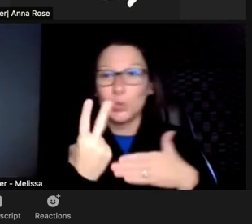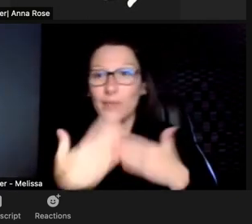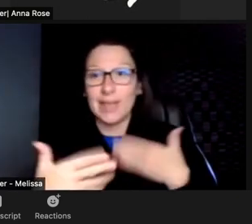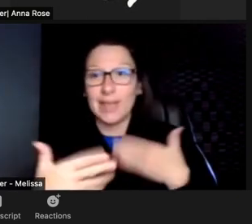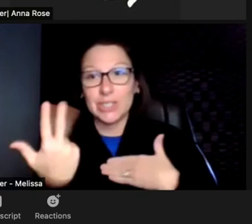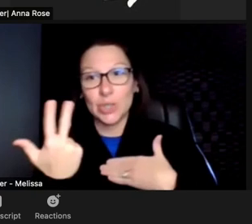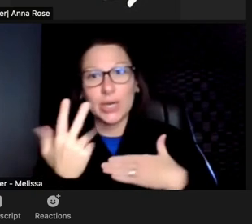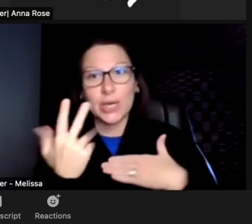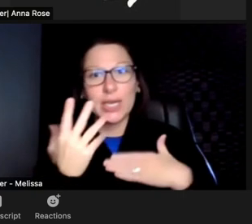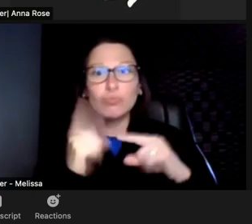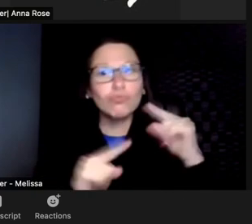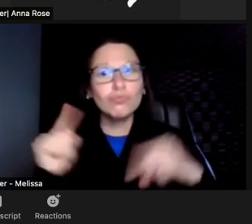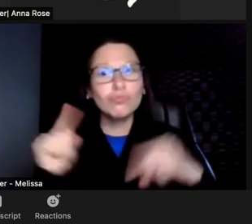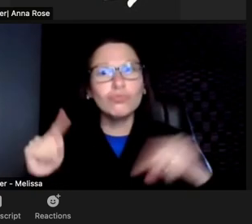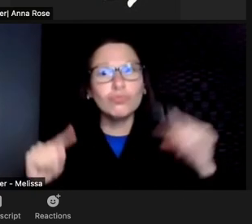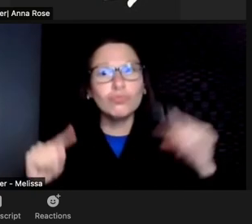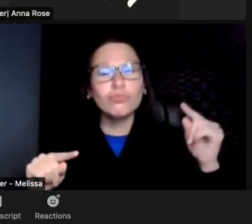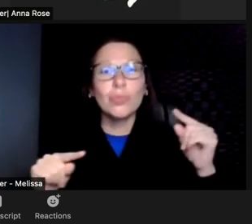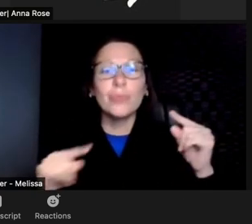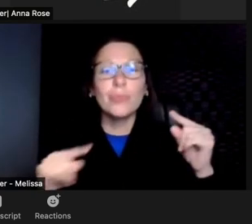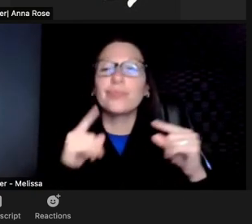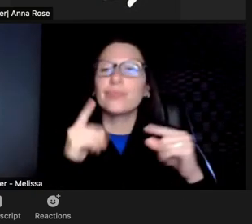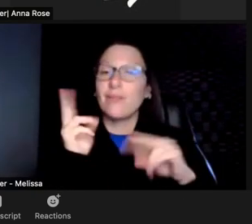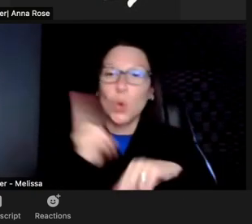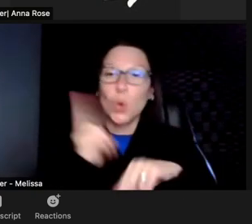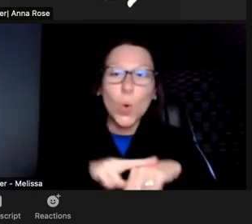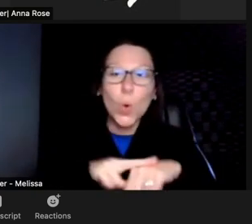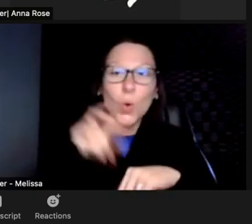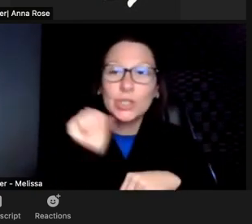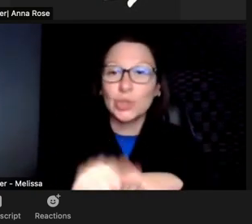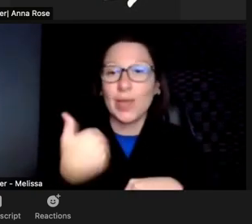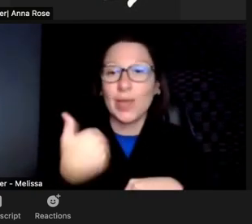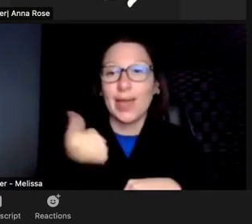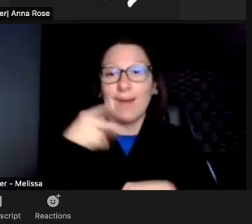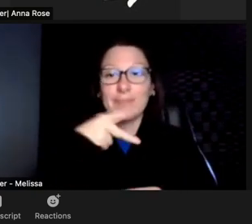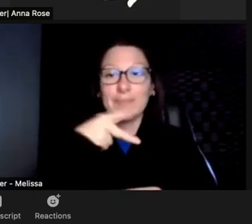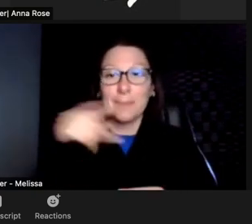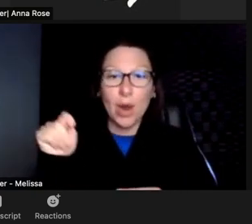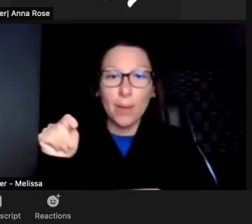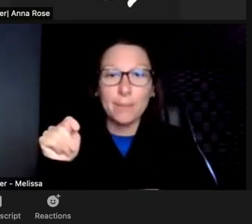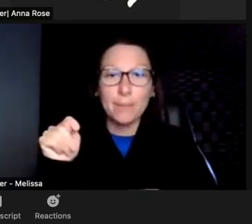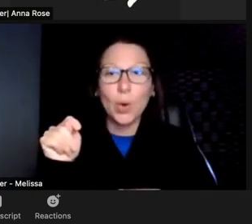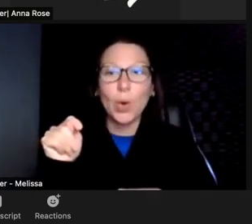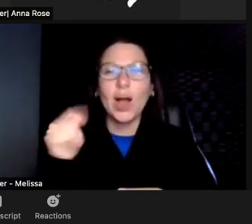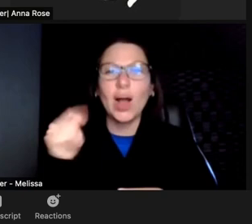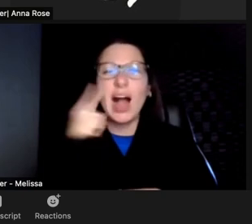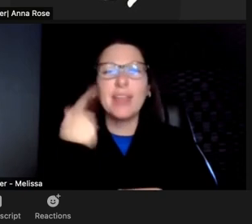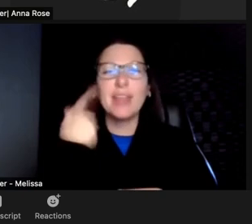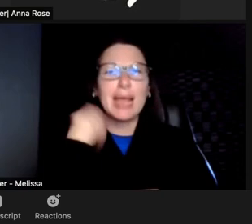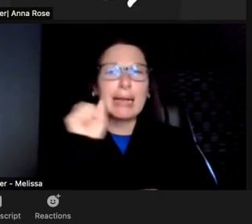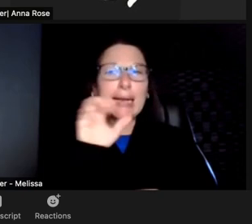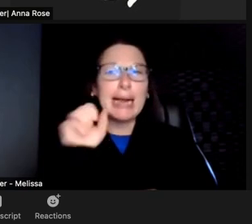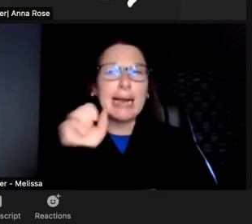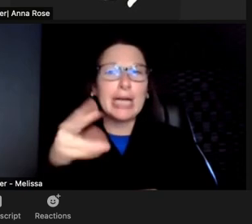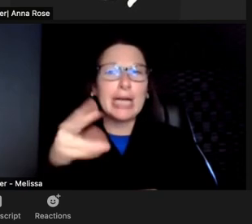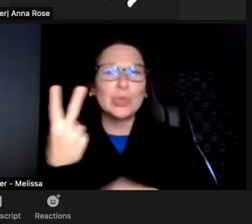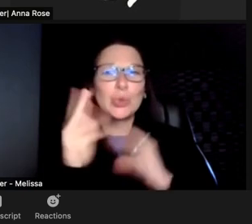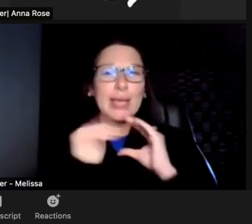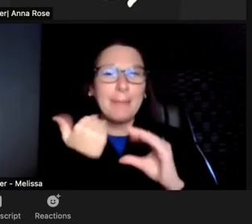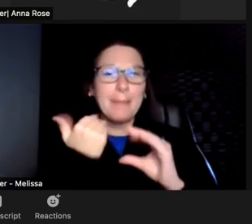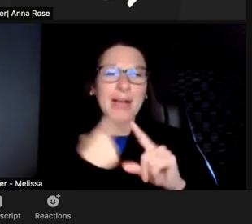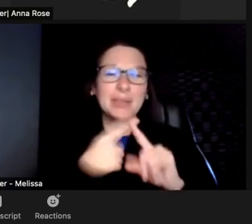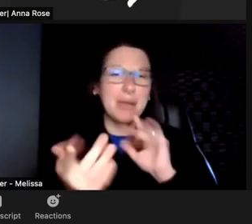a copy of my PowerPoint. You're also more than welcome to reach out to me. I think I gave 2 different emails. You can contact me at either one of